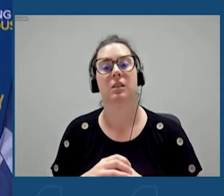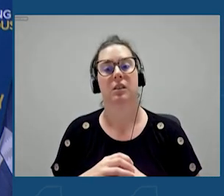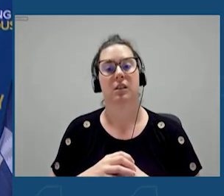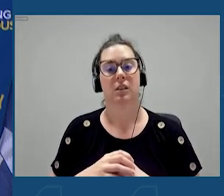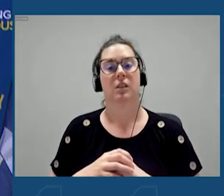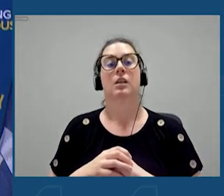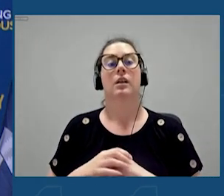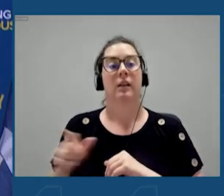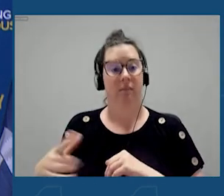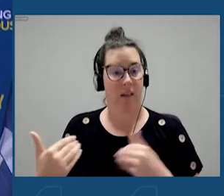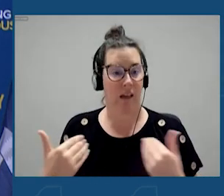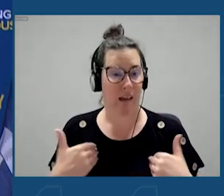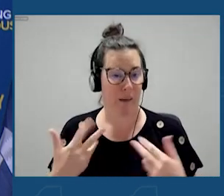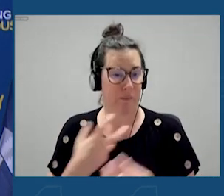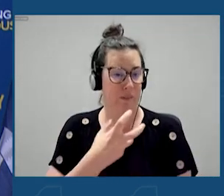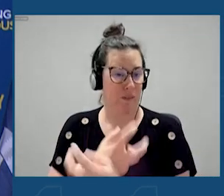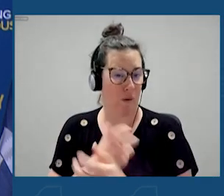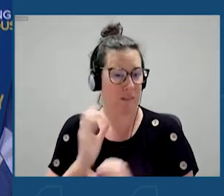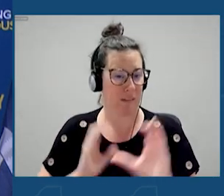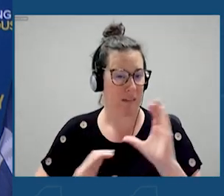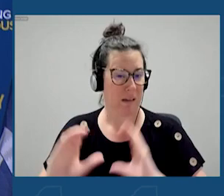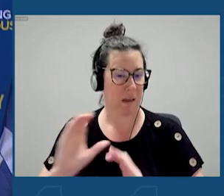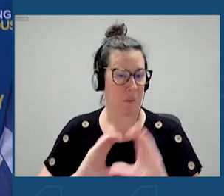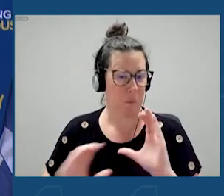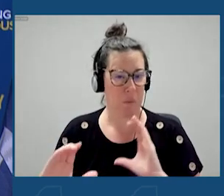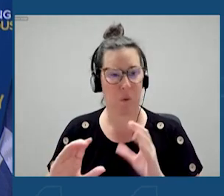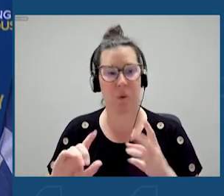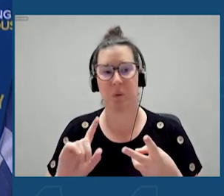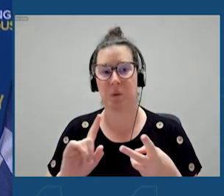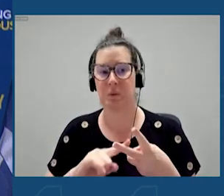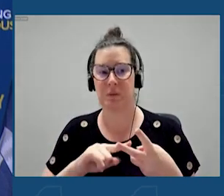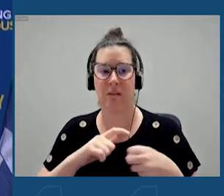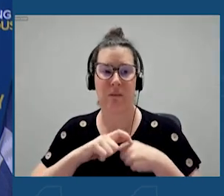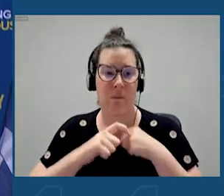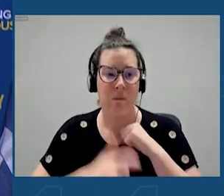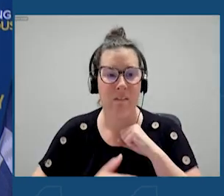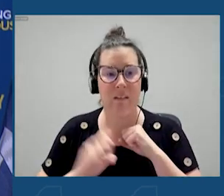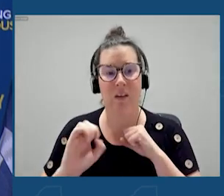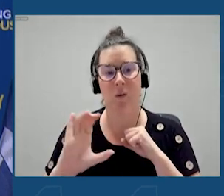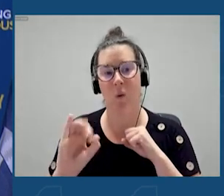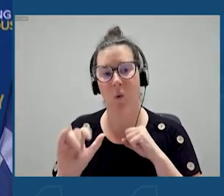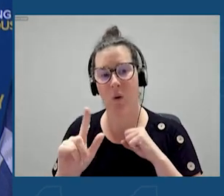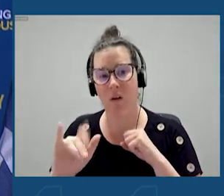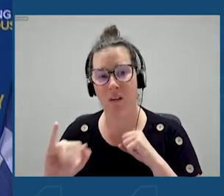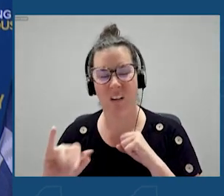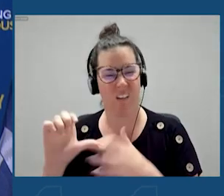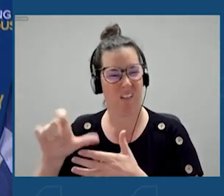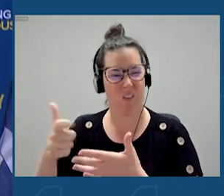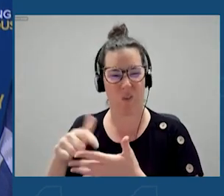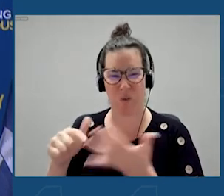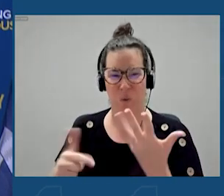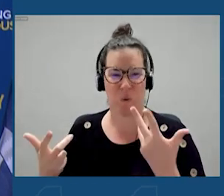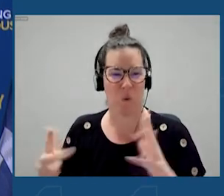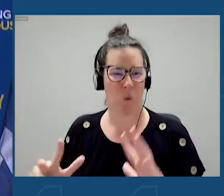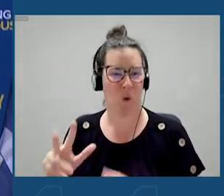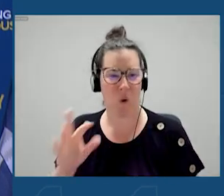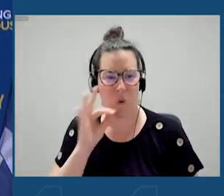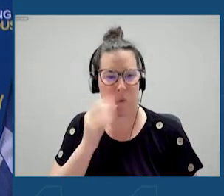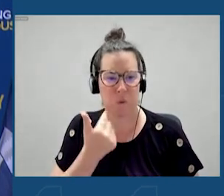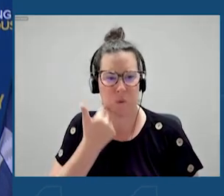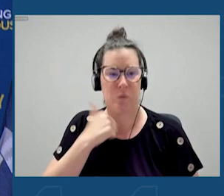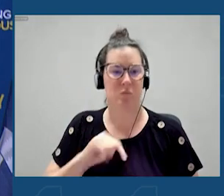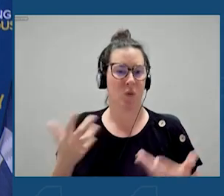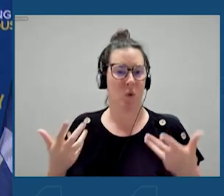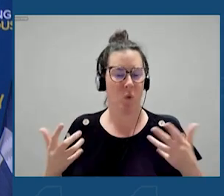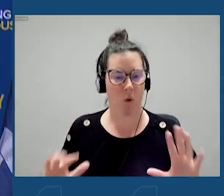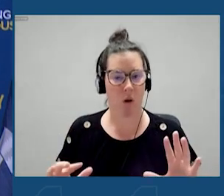have toxic chemicals, E. coli, and other ingredients that you just do not want to ingest. And also, these products